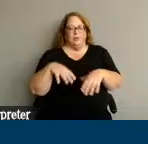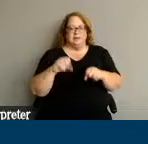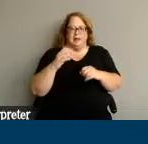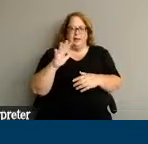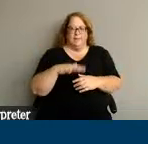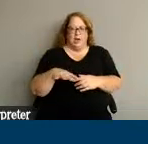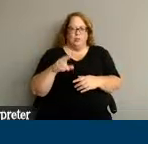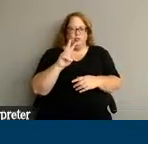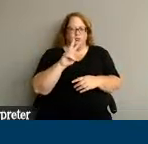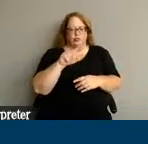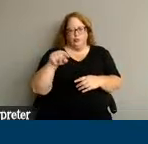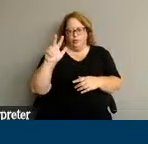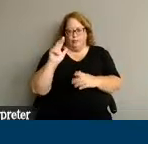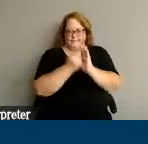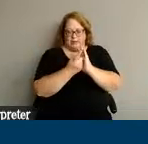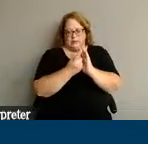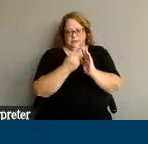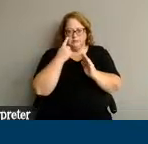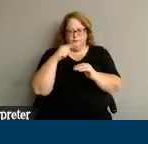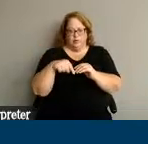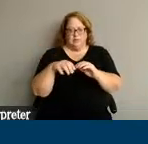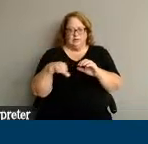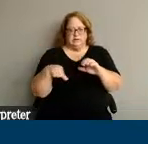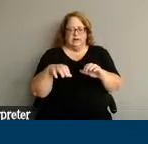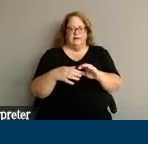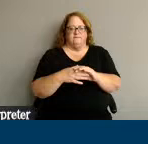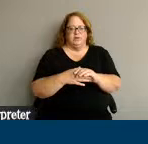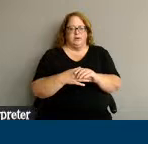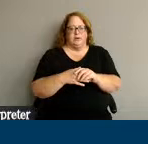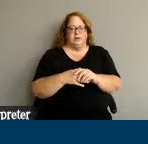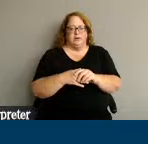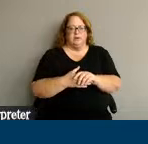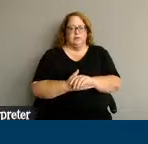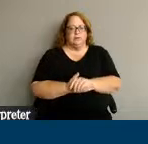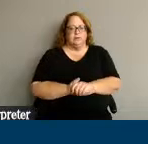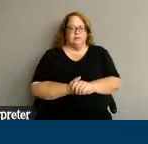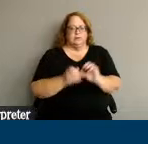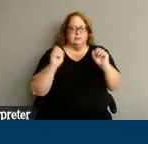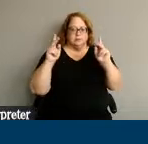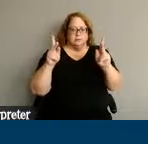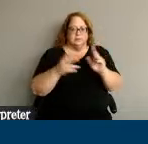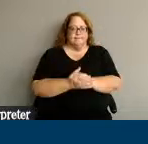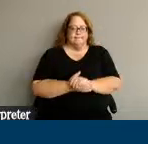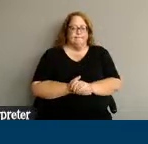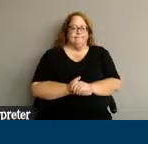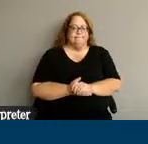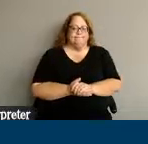about 2 to 3 minutes on this activity once we go up, okay?